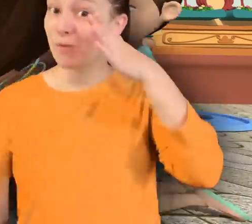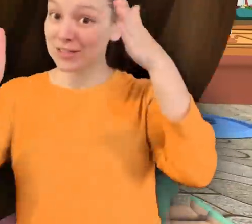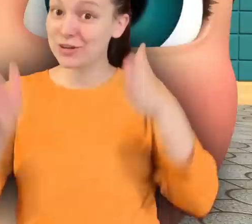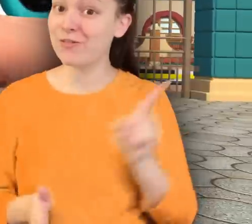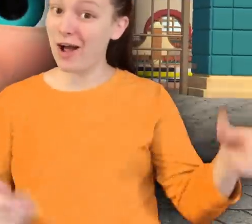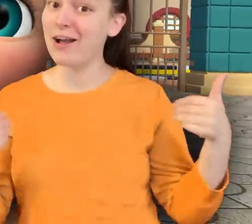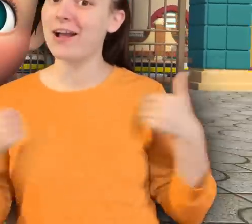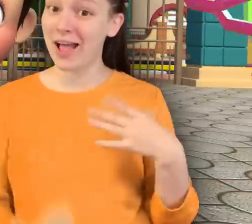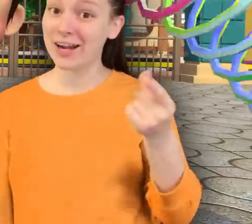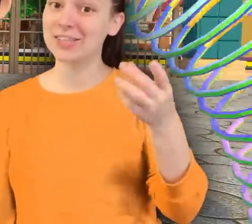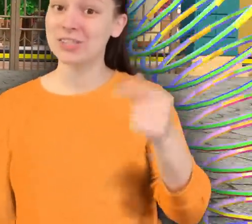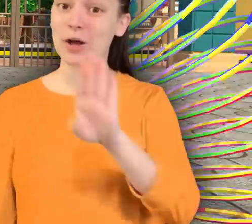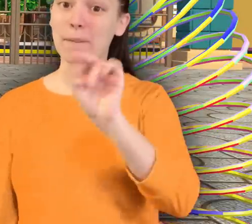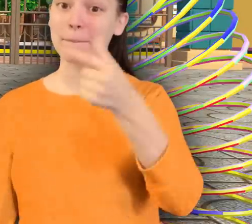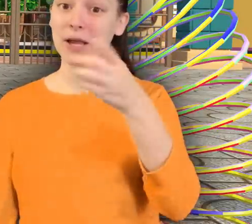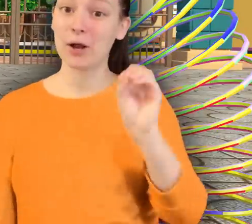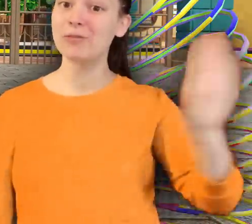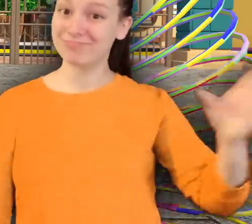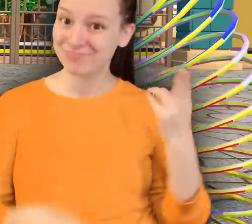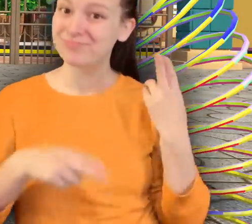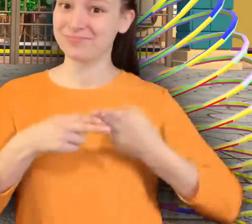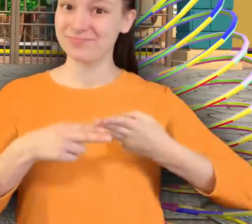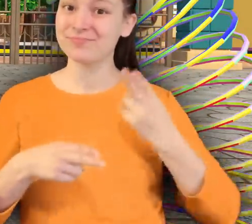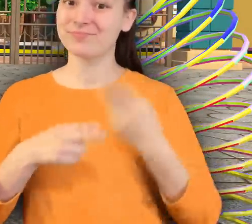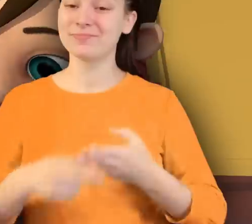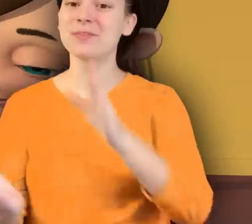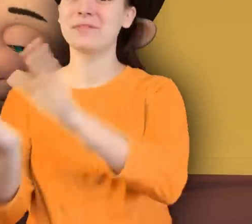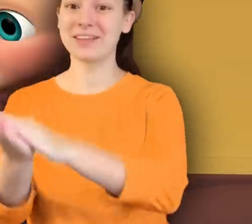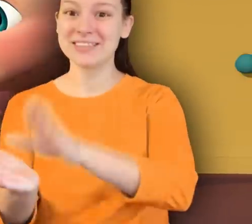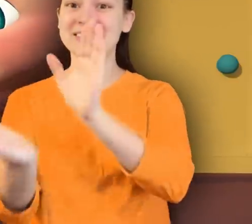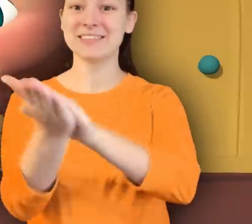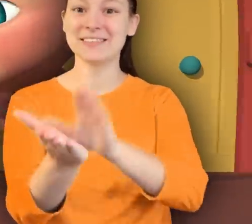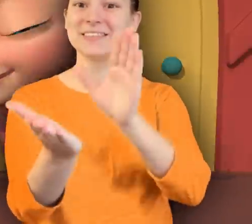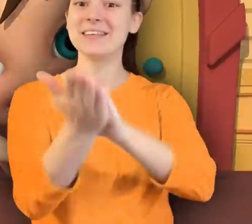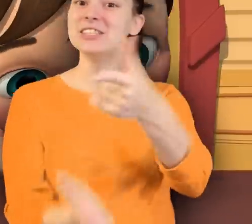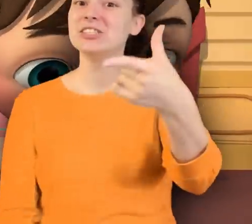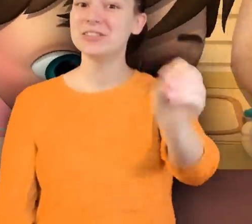there was a farmer who had a dog and Bingo was his name-o